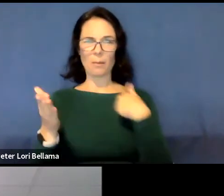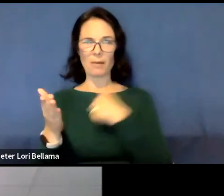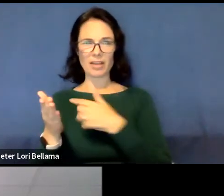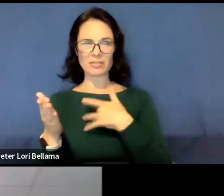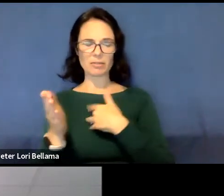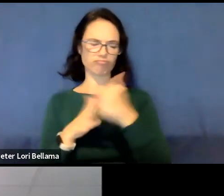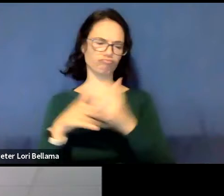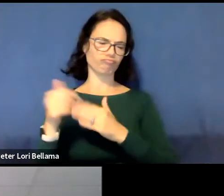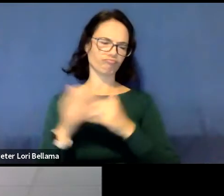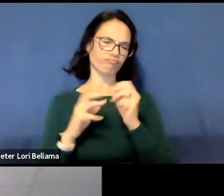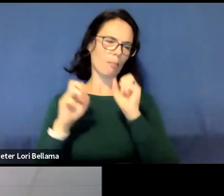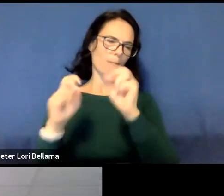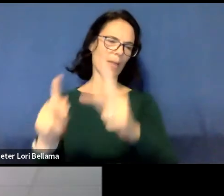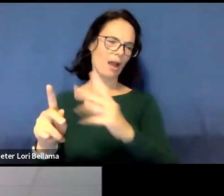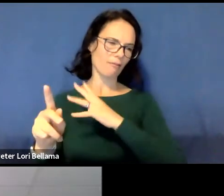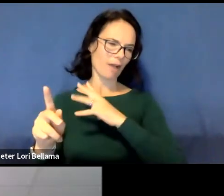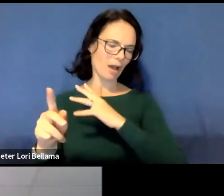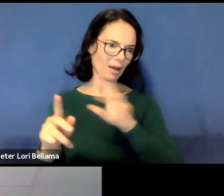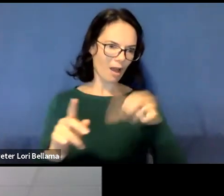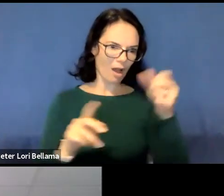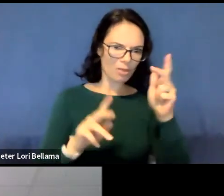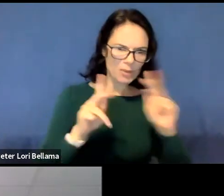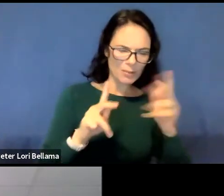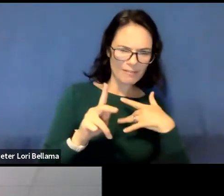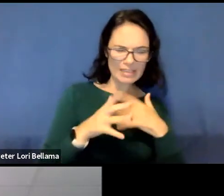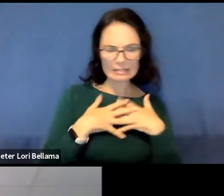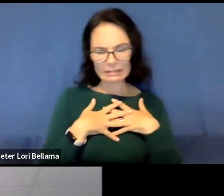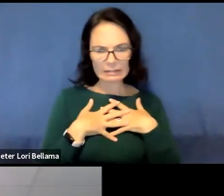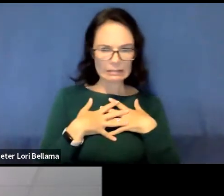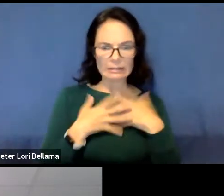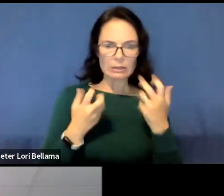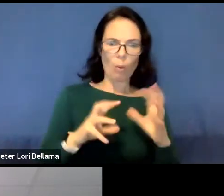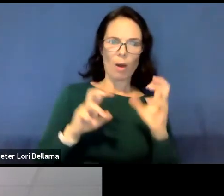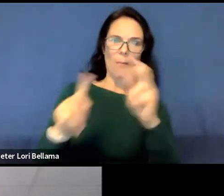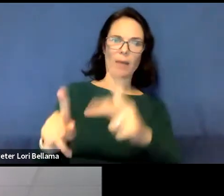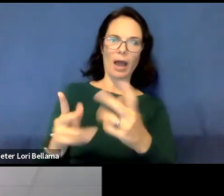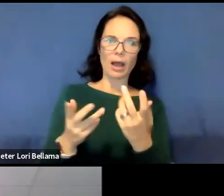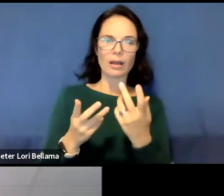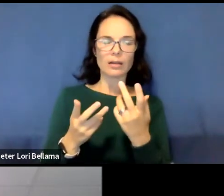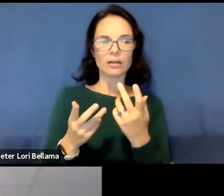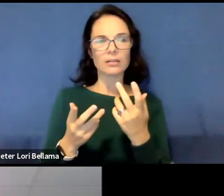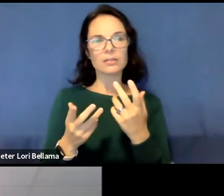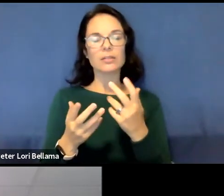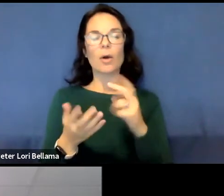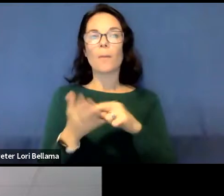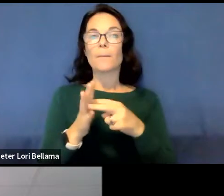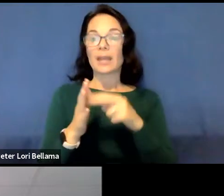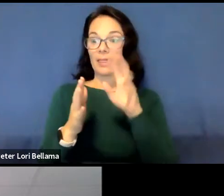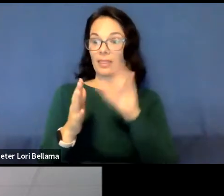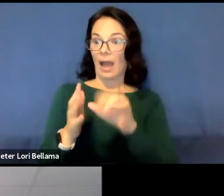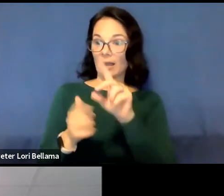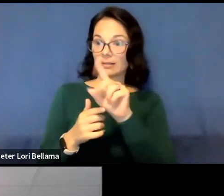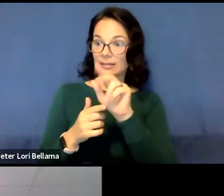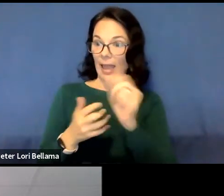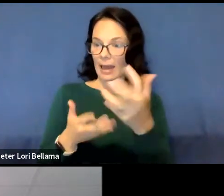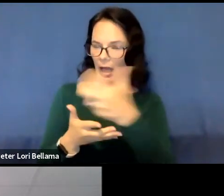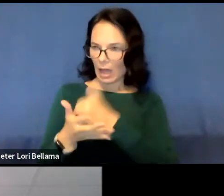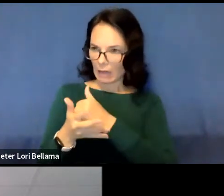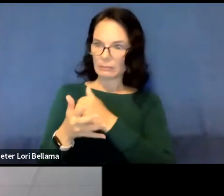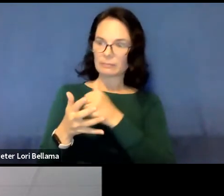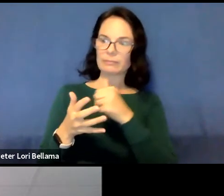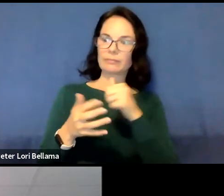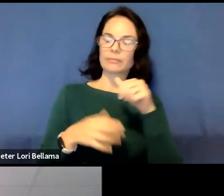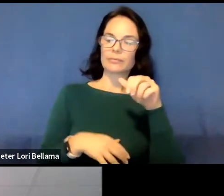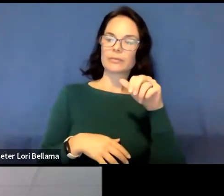coming back. Some of us still have some hesitance. So what's going to happen next with this data is that Bree Hayes and